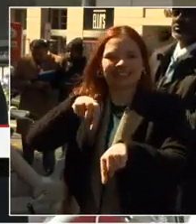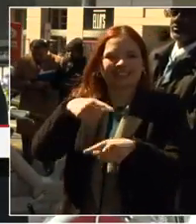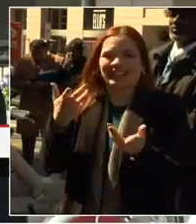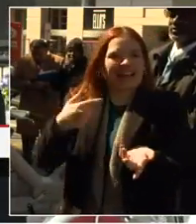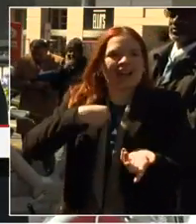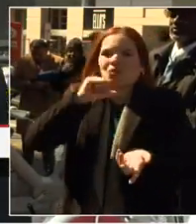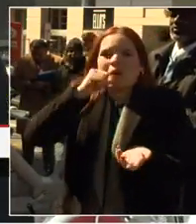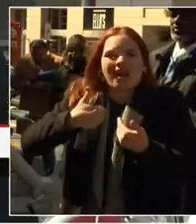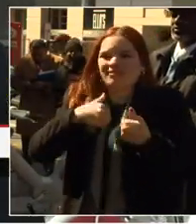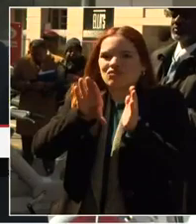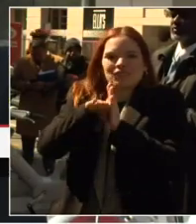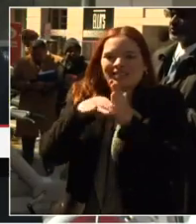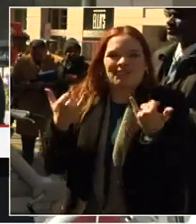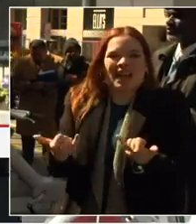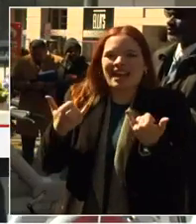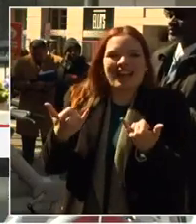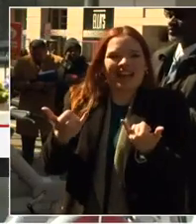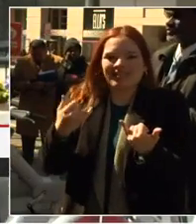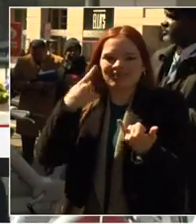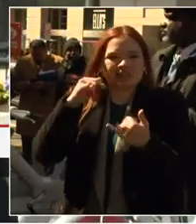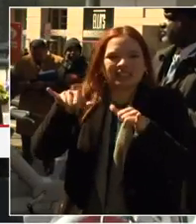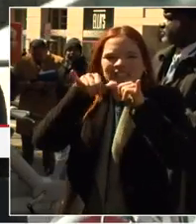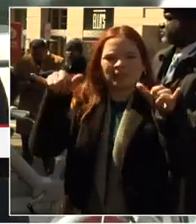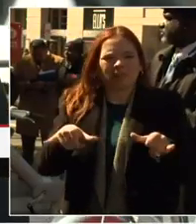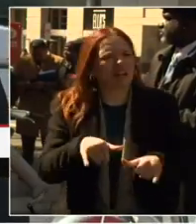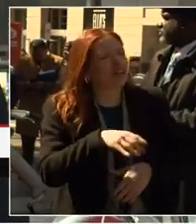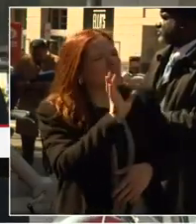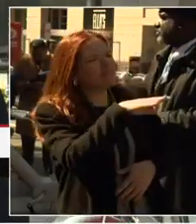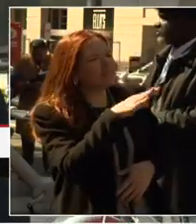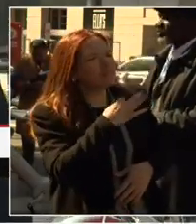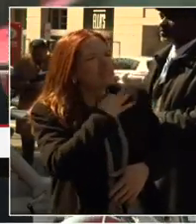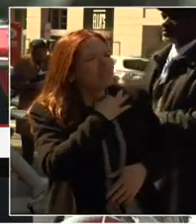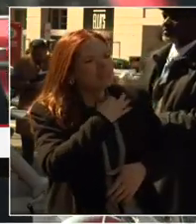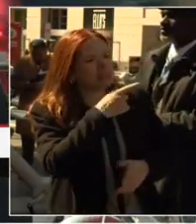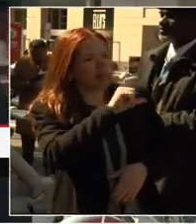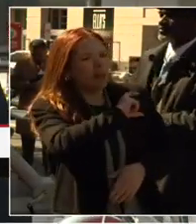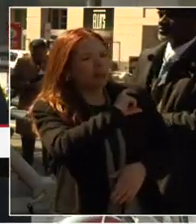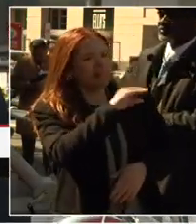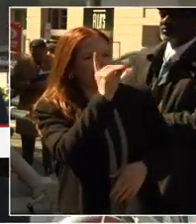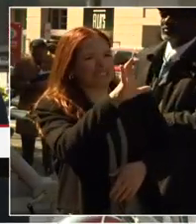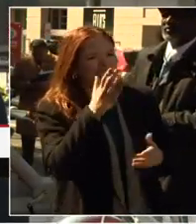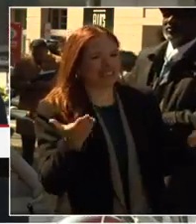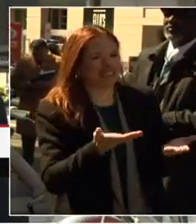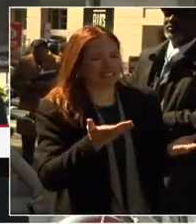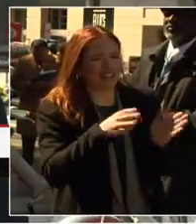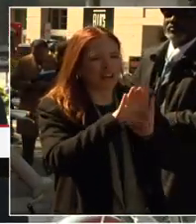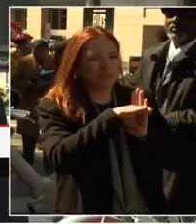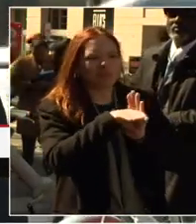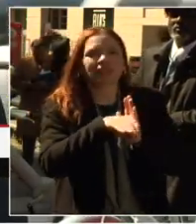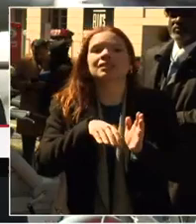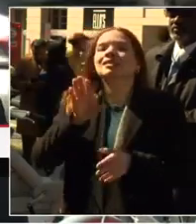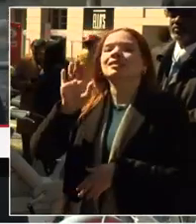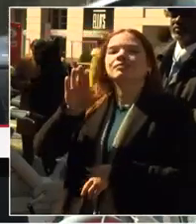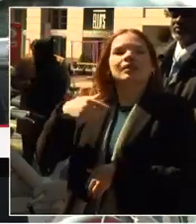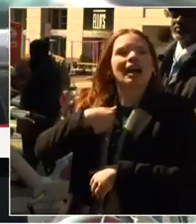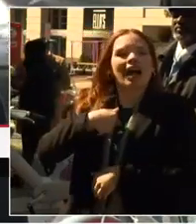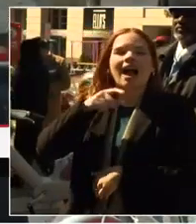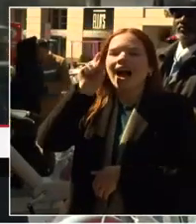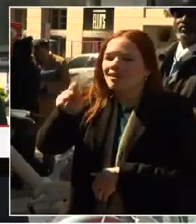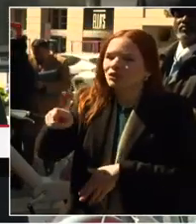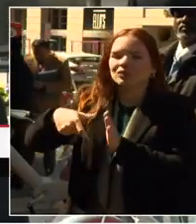don't. It's not in our system. D.C. Police body camera for the officers that were there. Again, I'll have to